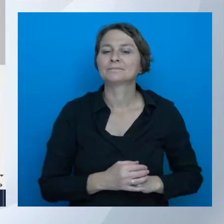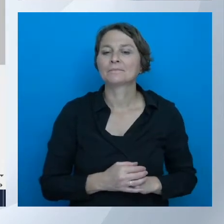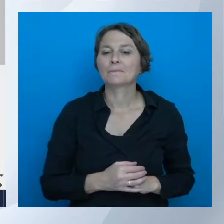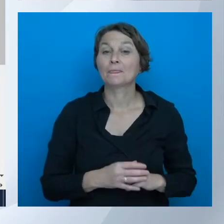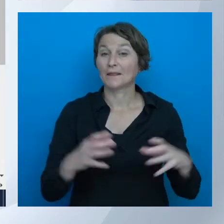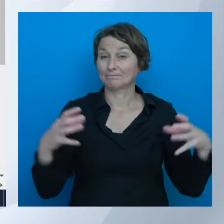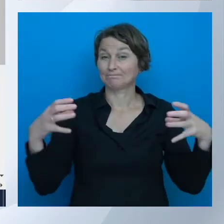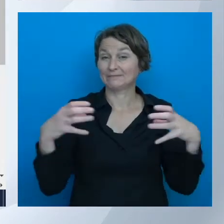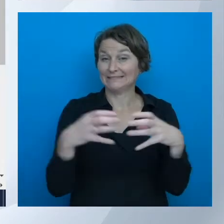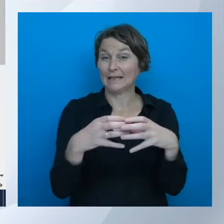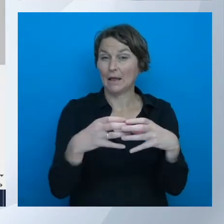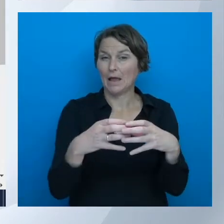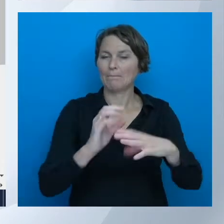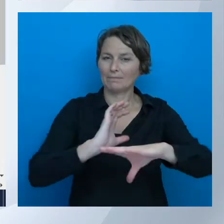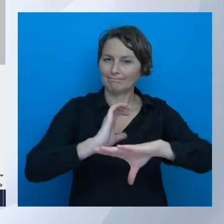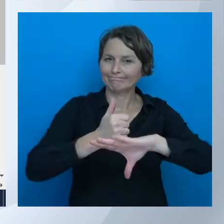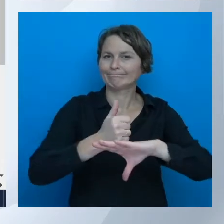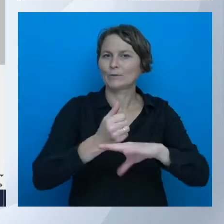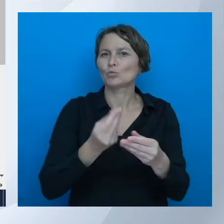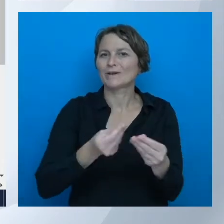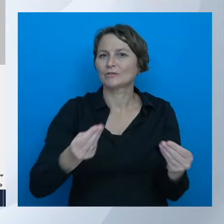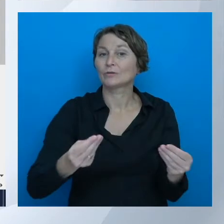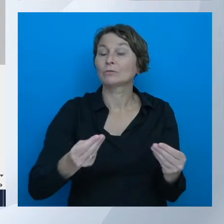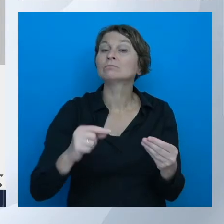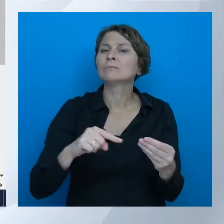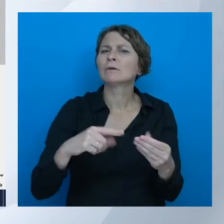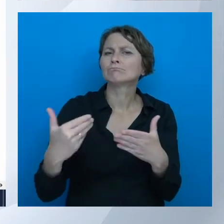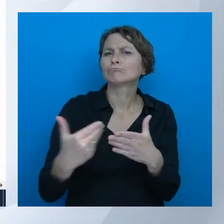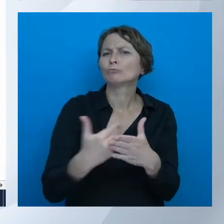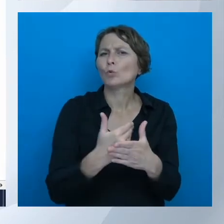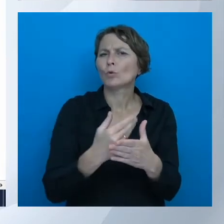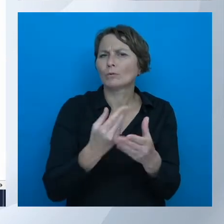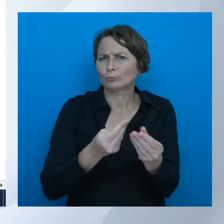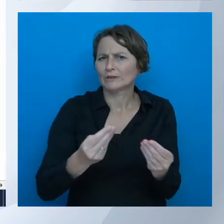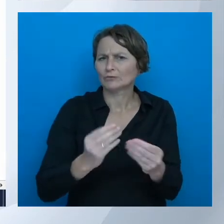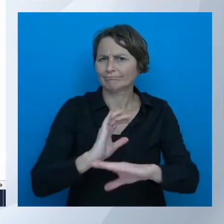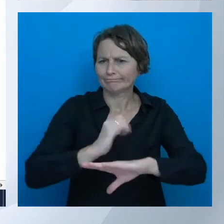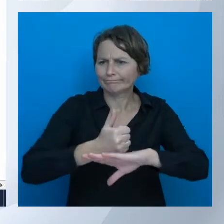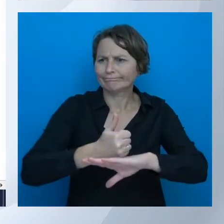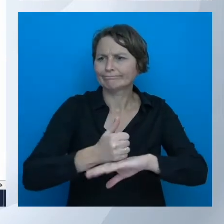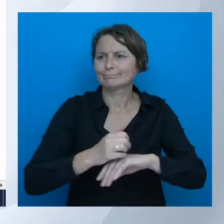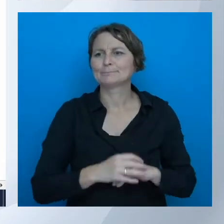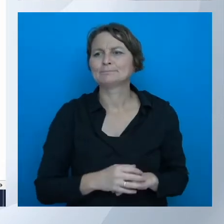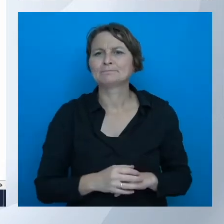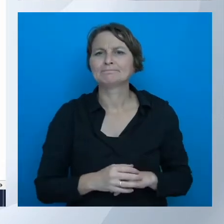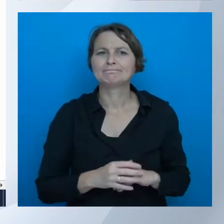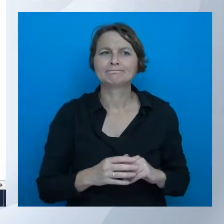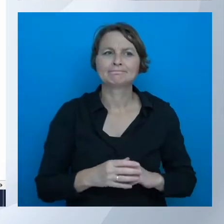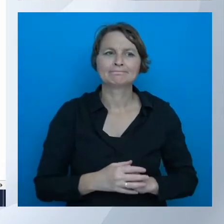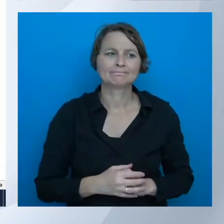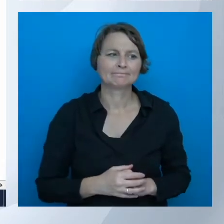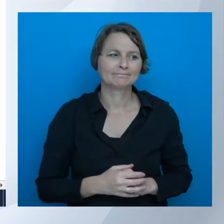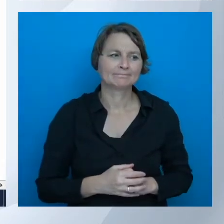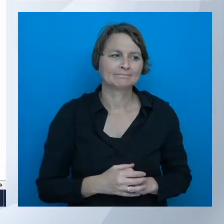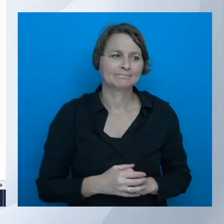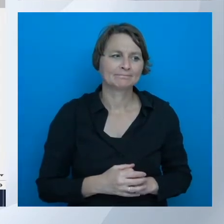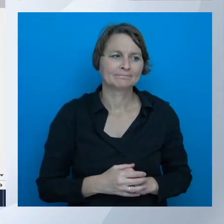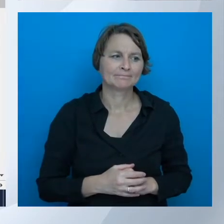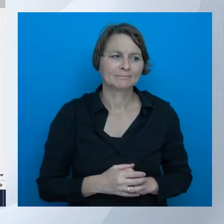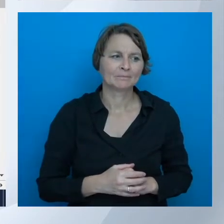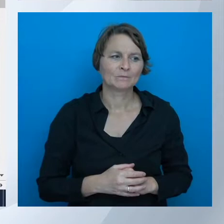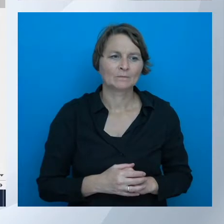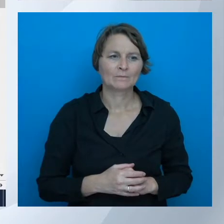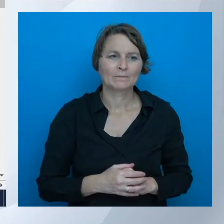do in that resource group, I can create a new resource and I can search for static site. what you will see is that there is a